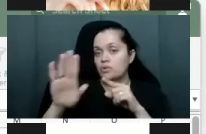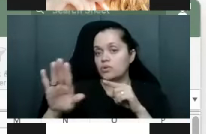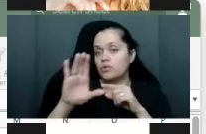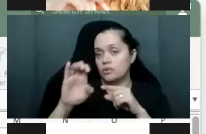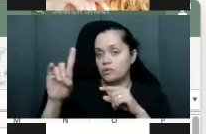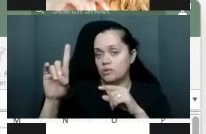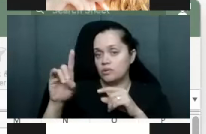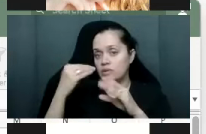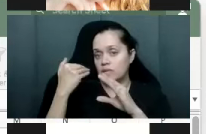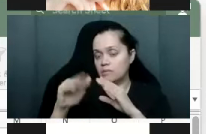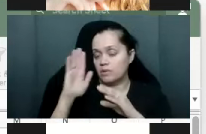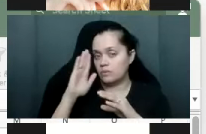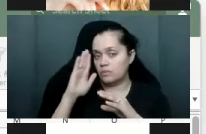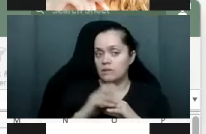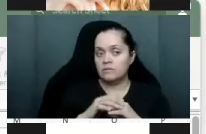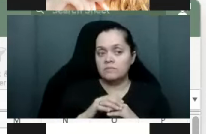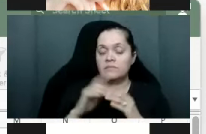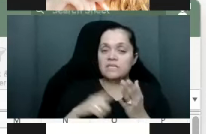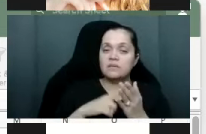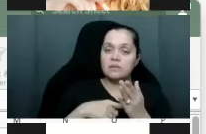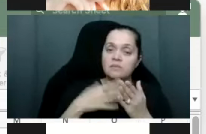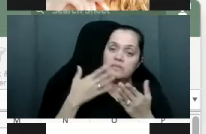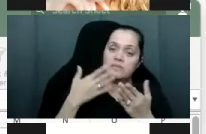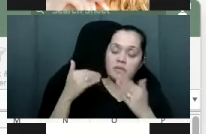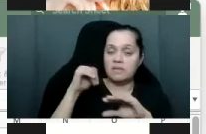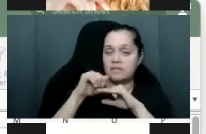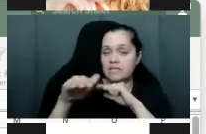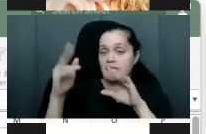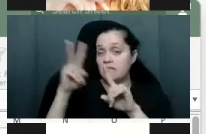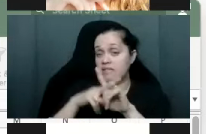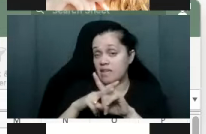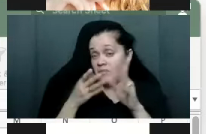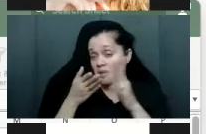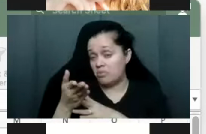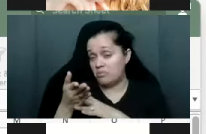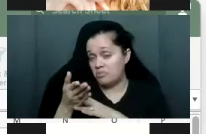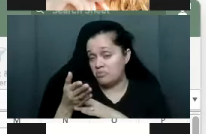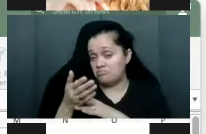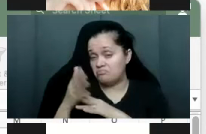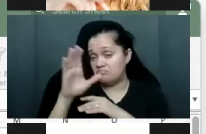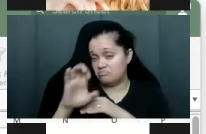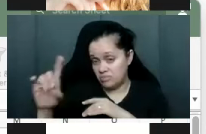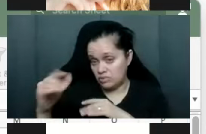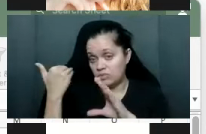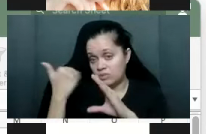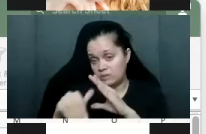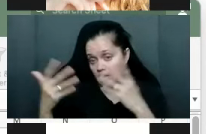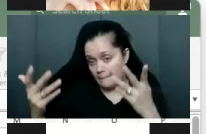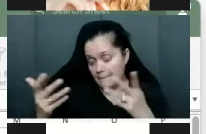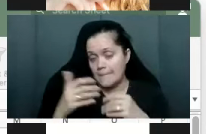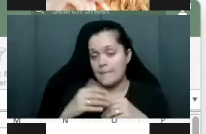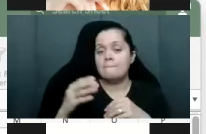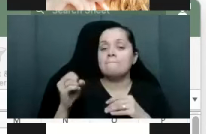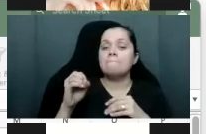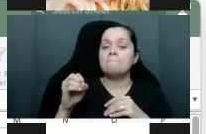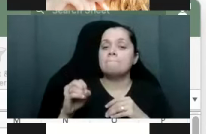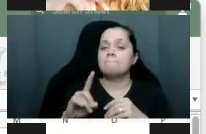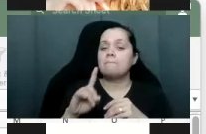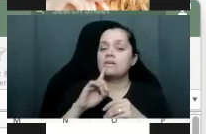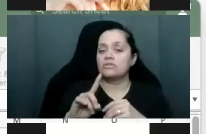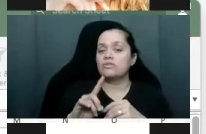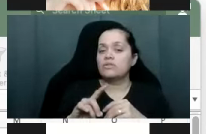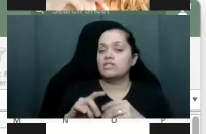COD email. Sometimes I might send an assignment through COD email. So you need to be sure